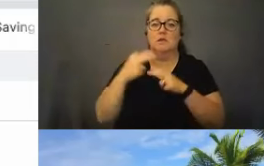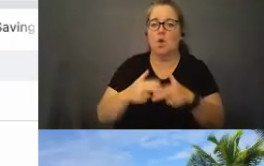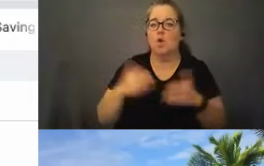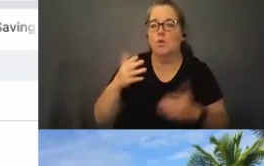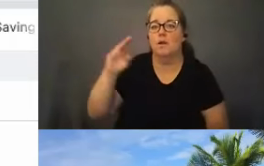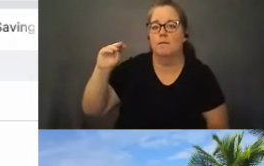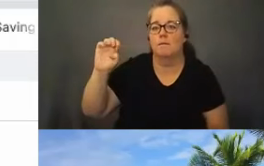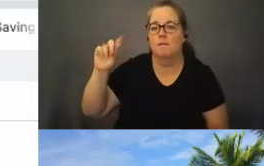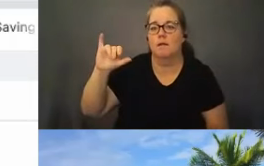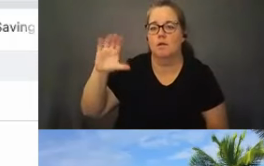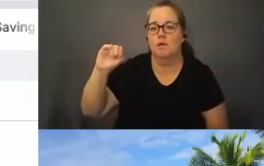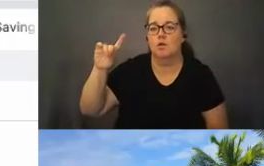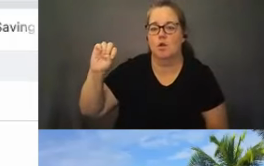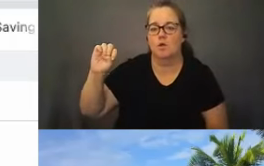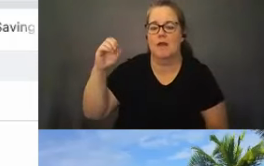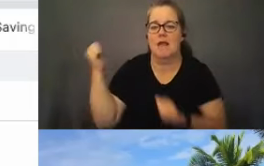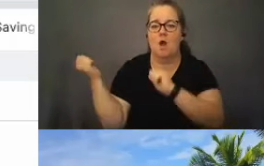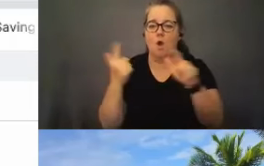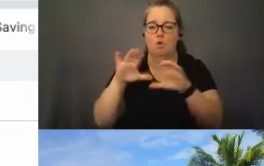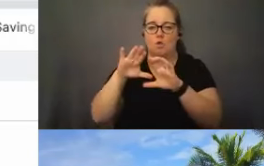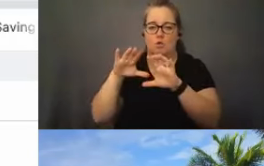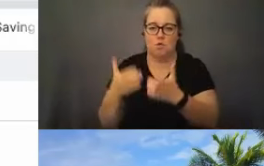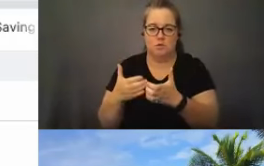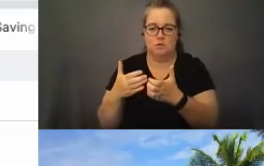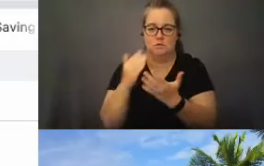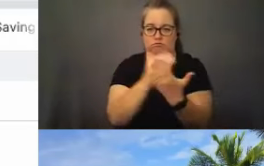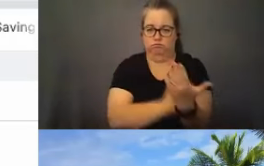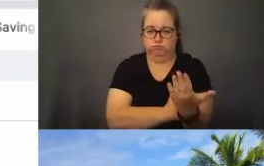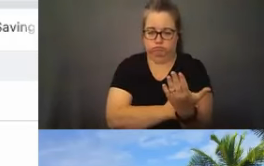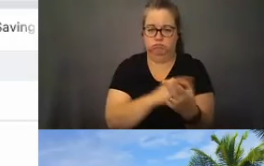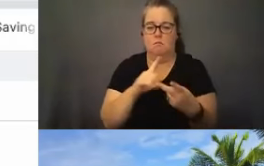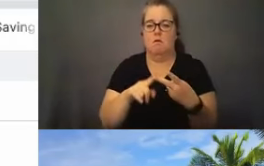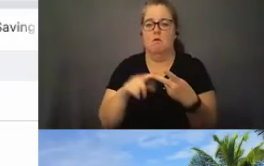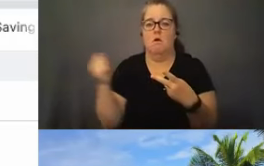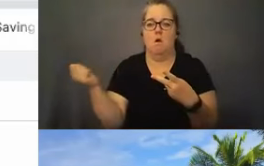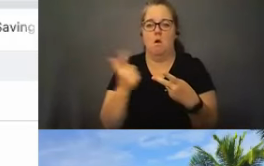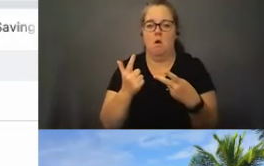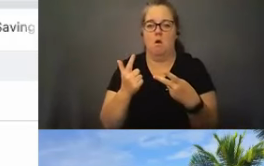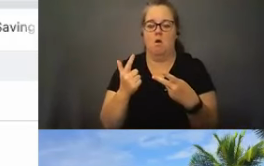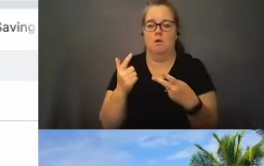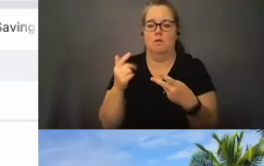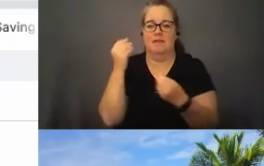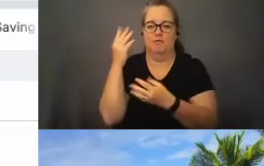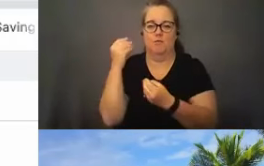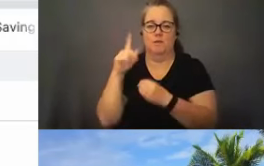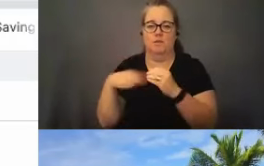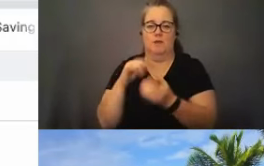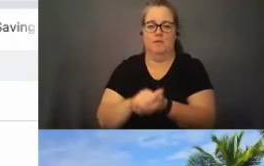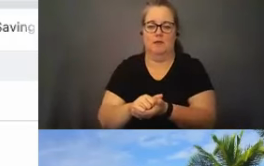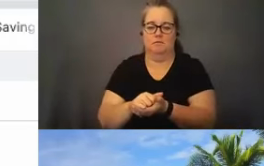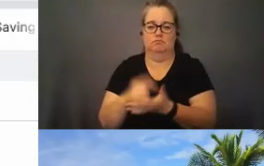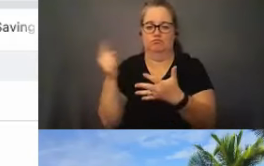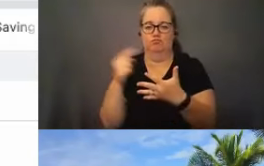store. It has all the courses, and it has all of the steps on there. So you can follow along